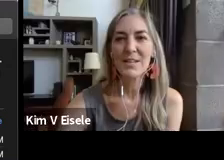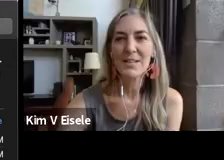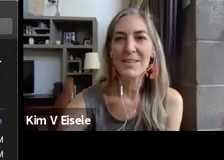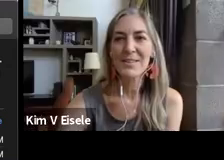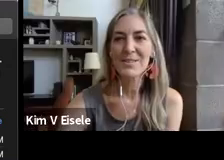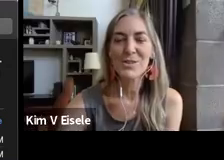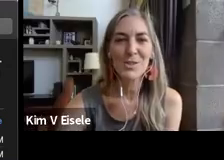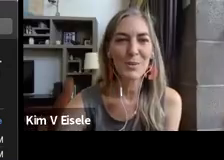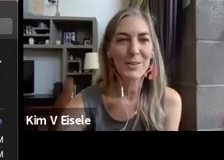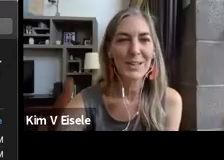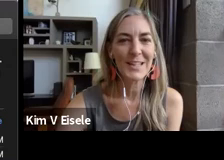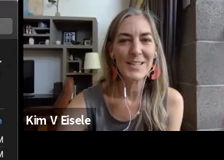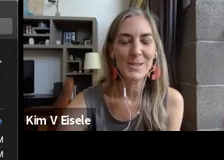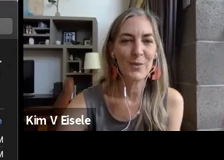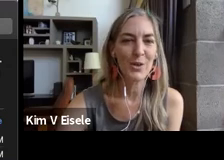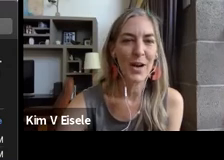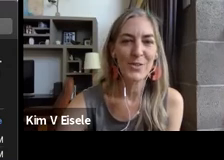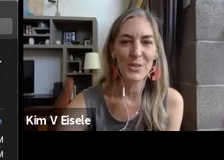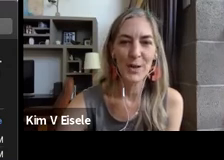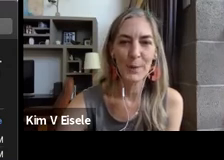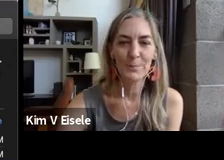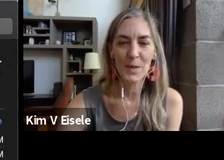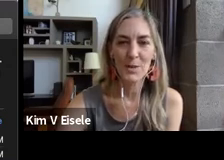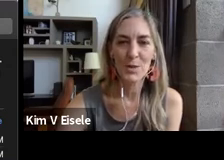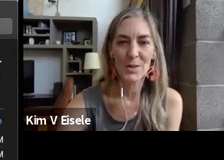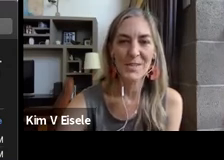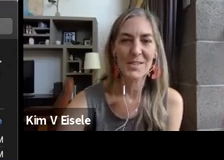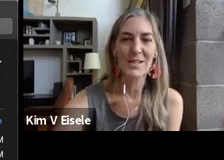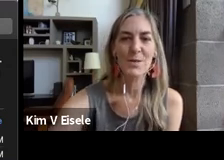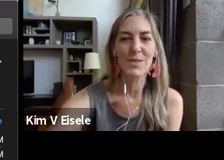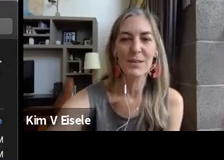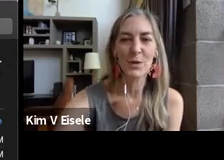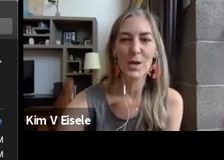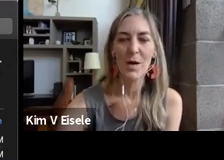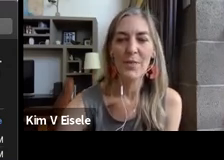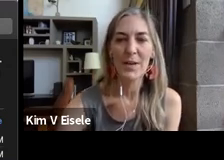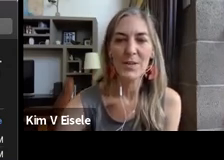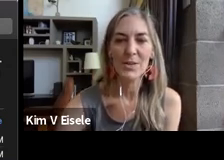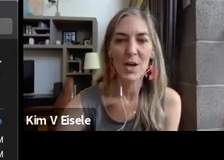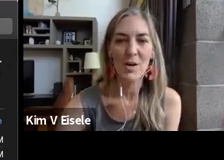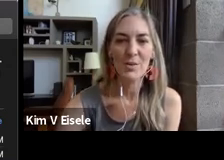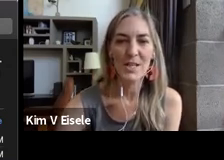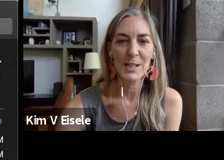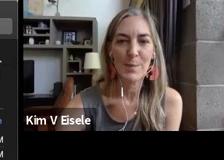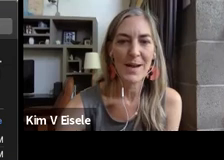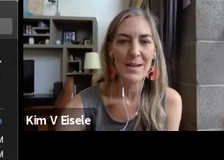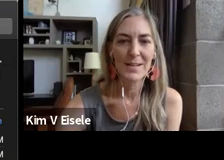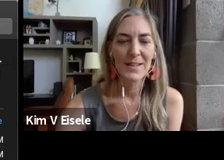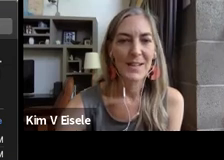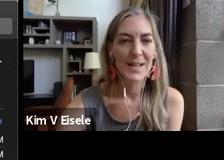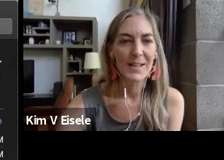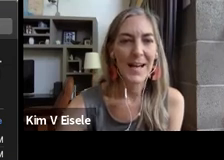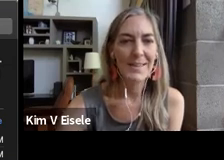that just really quickly, these photographs are, you can see the logo on there. These are all taken